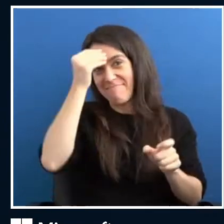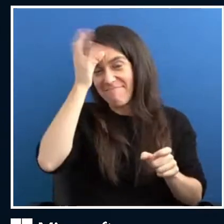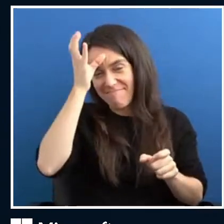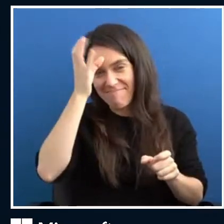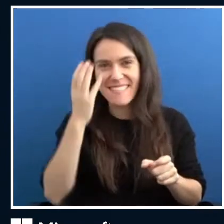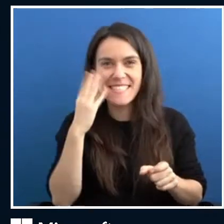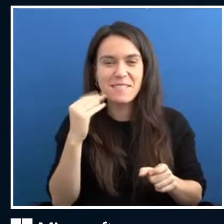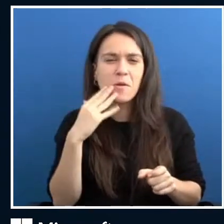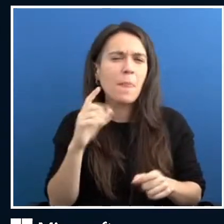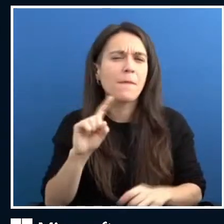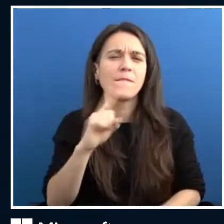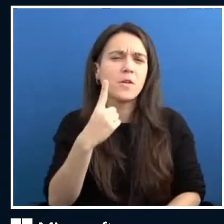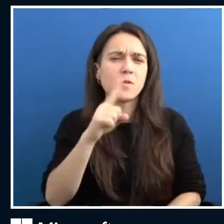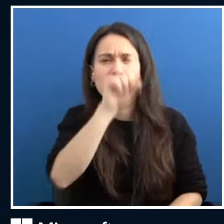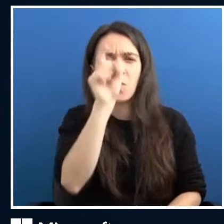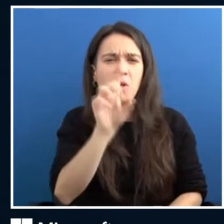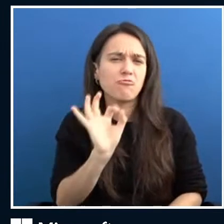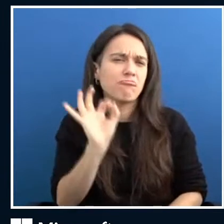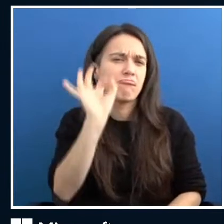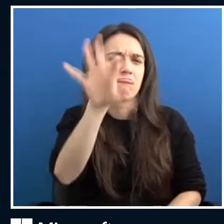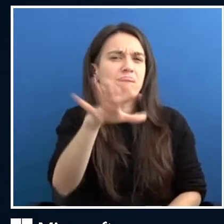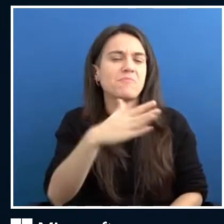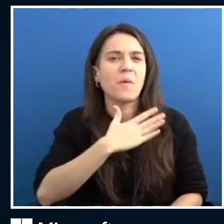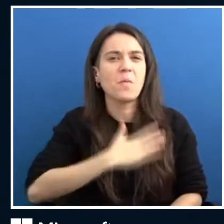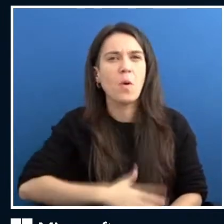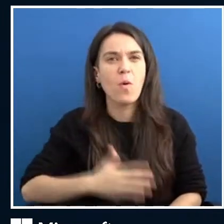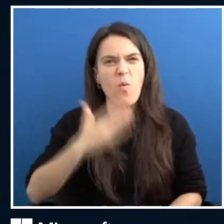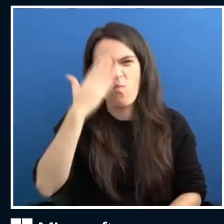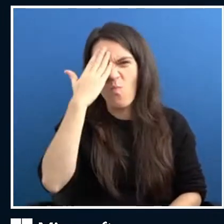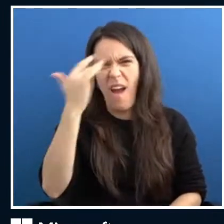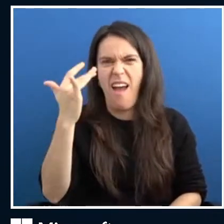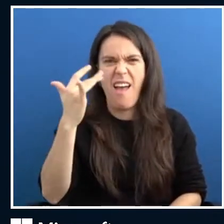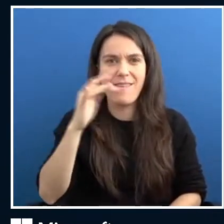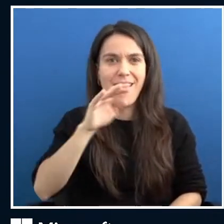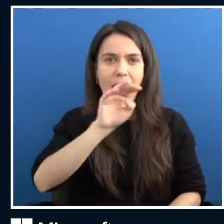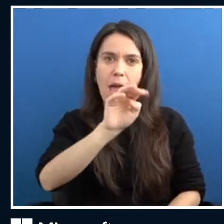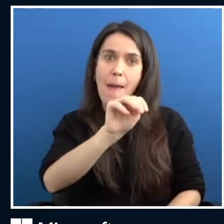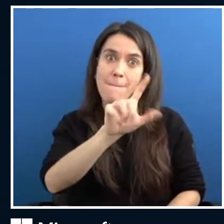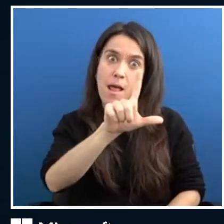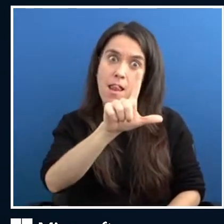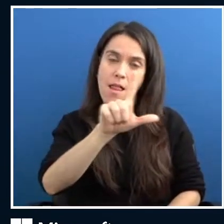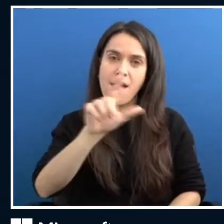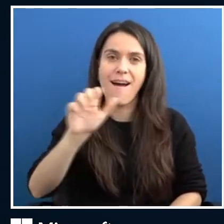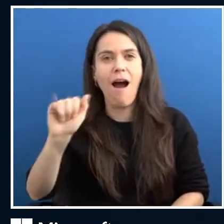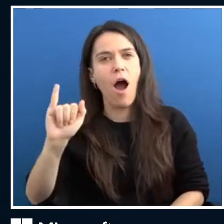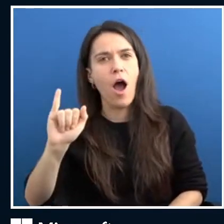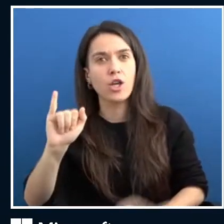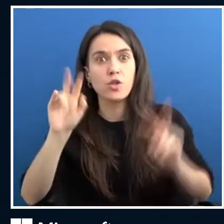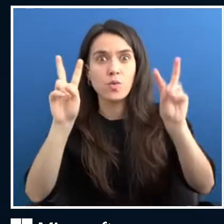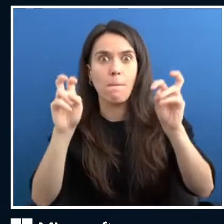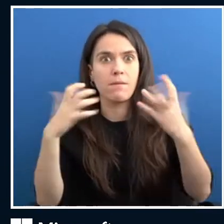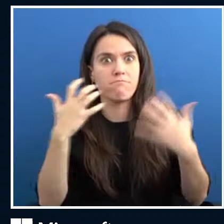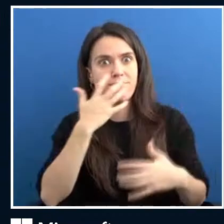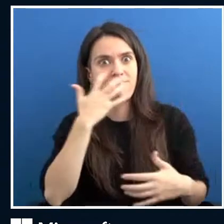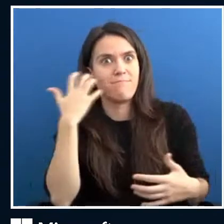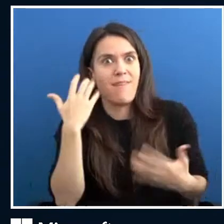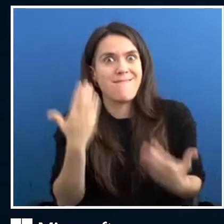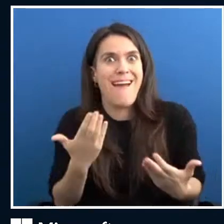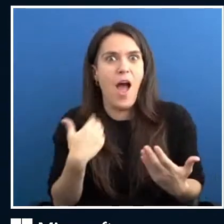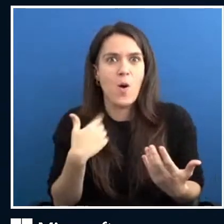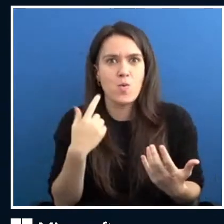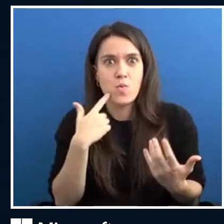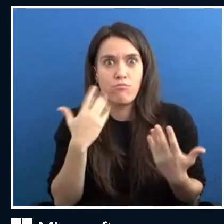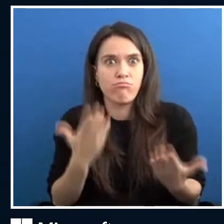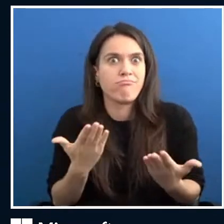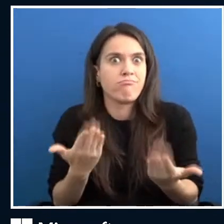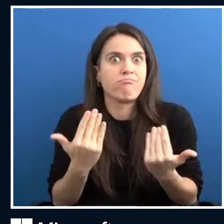question I'd like to open up is, why is ML and AI such a topic for learners at the moment? So Ananda, why do you think it's such a popular